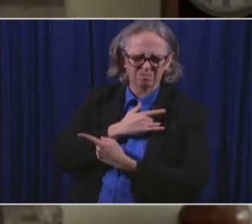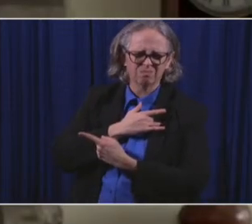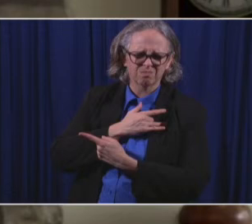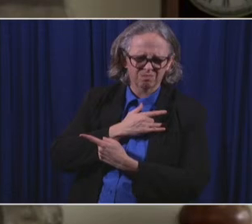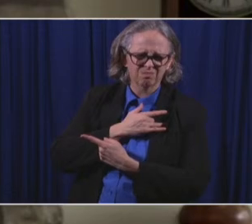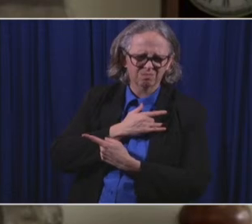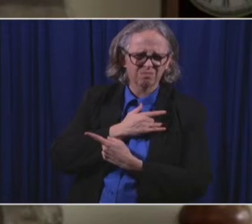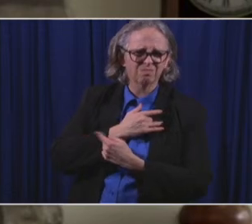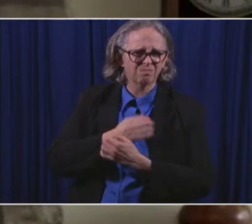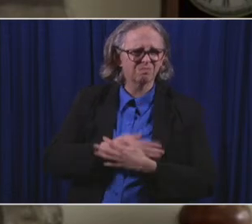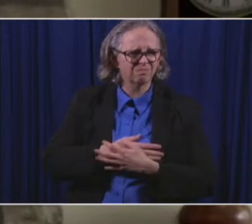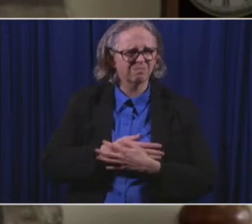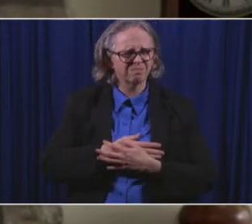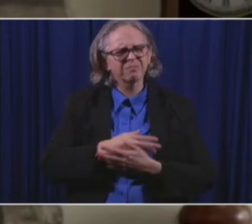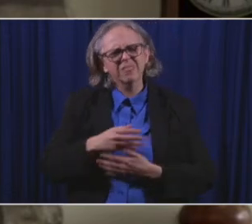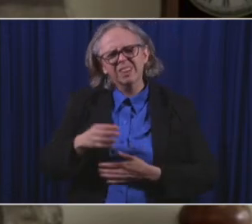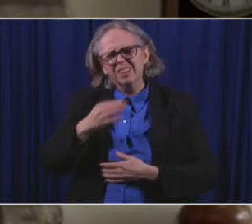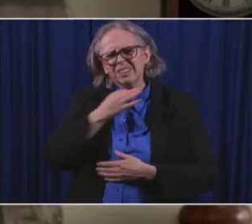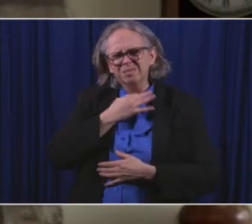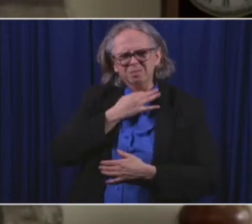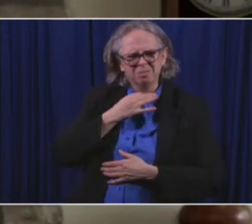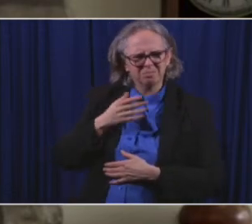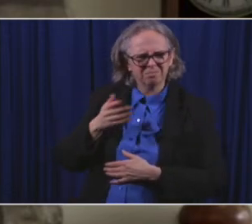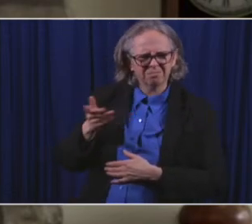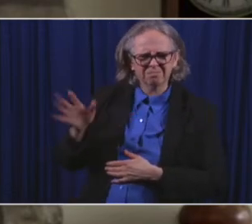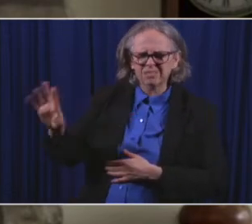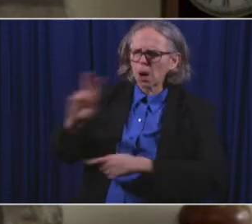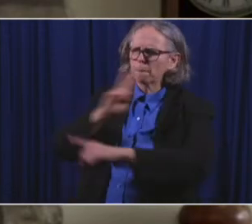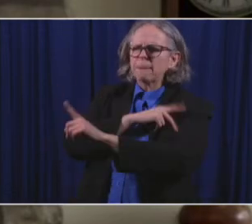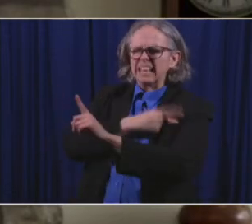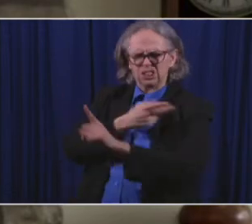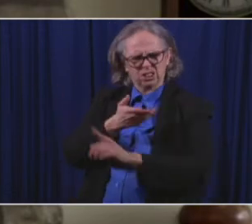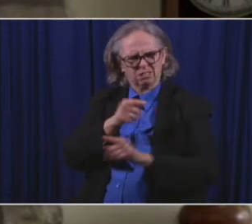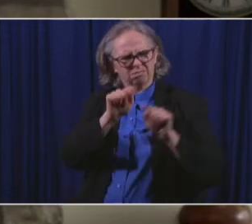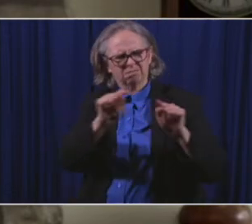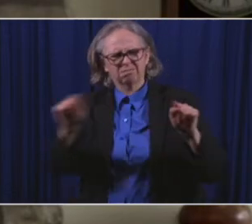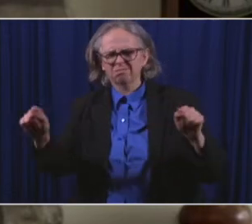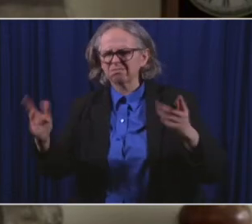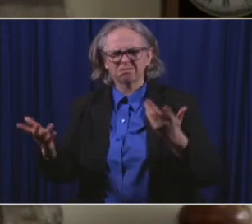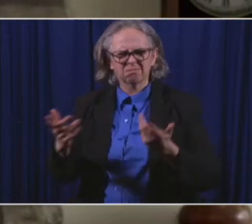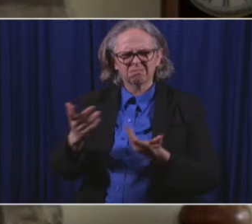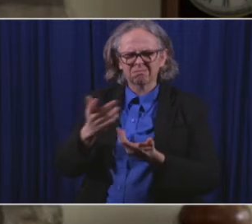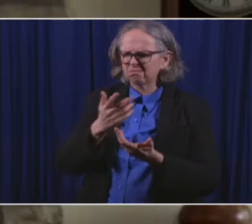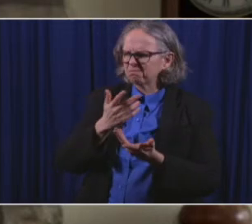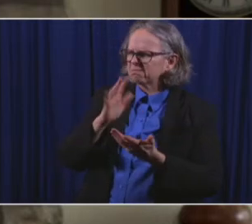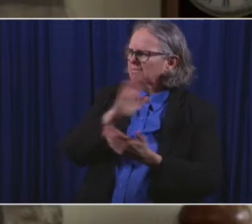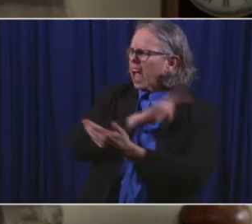Tell me about the patients when they come in.